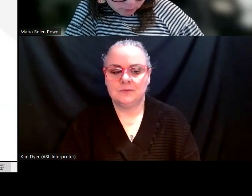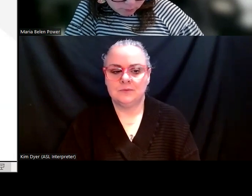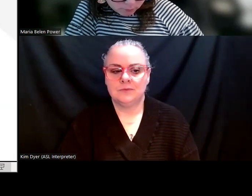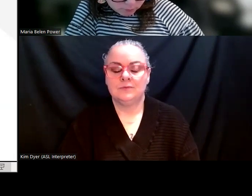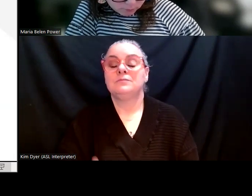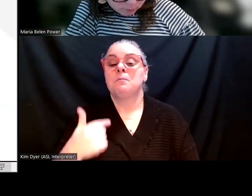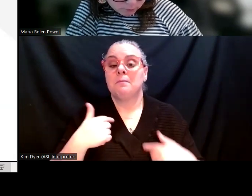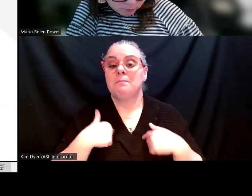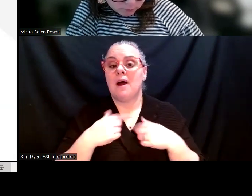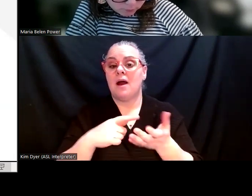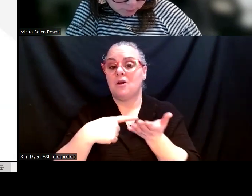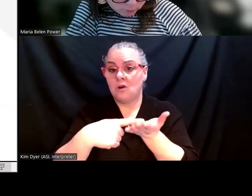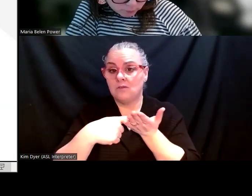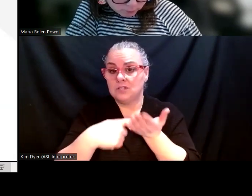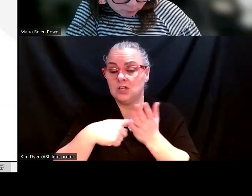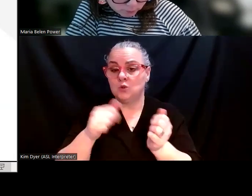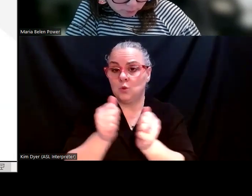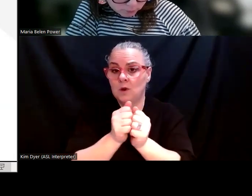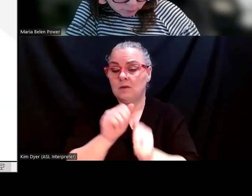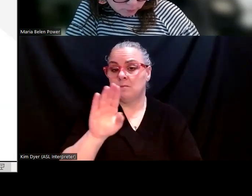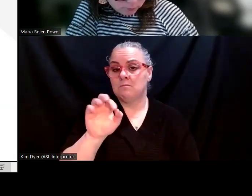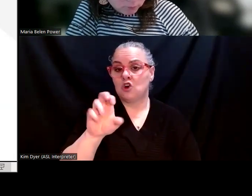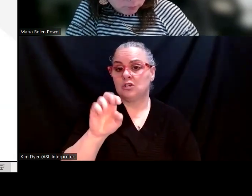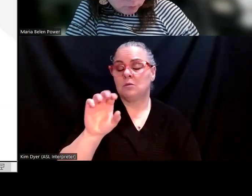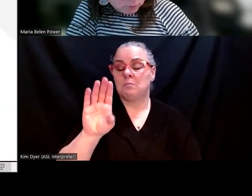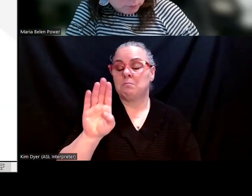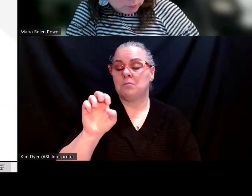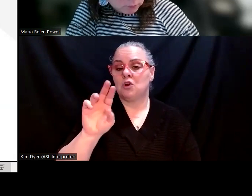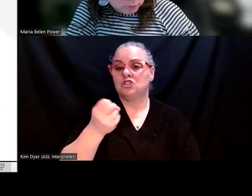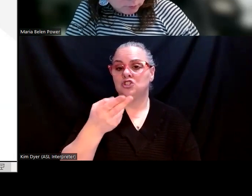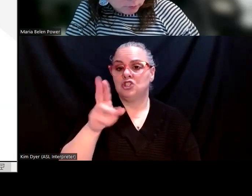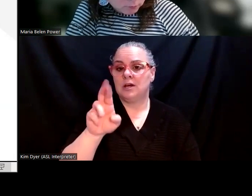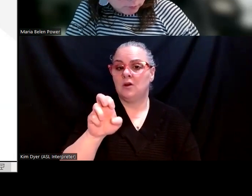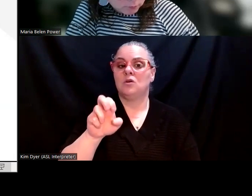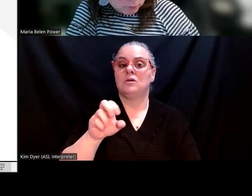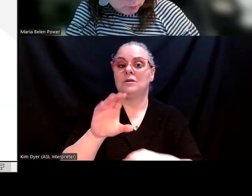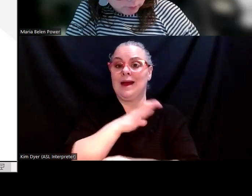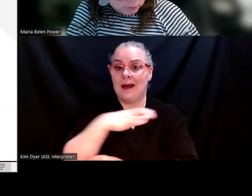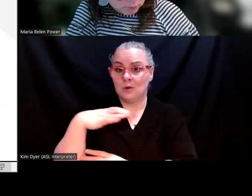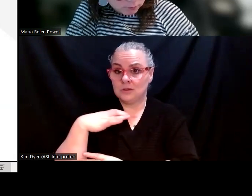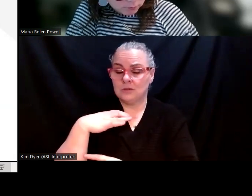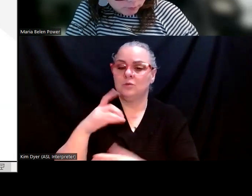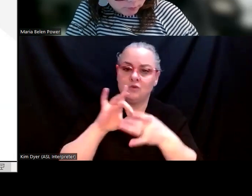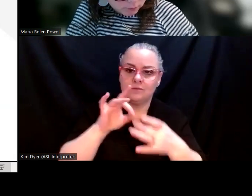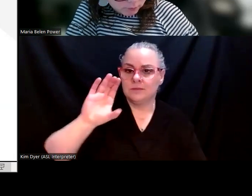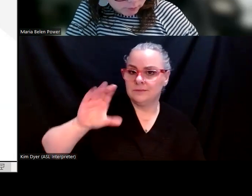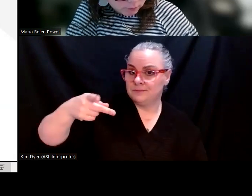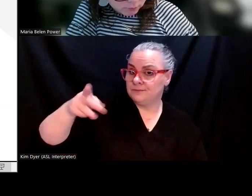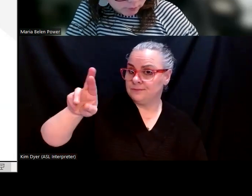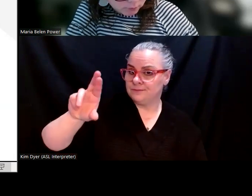my conversations with Berkshire Regional Planning Council had to do with the CPRG